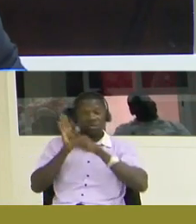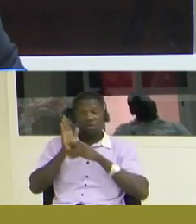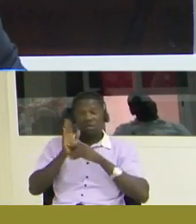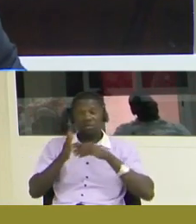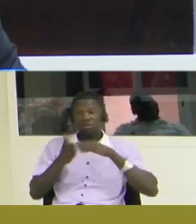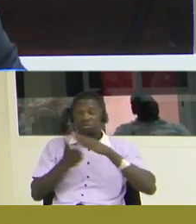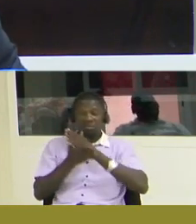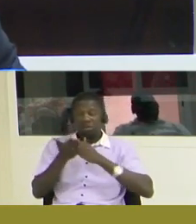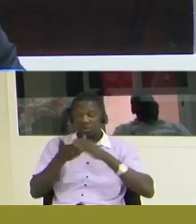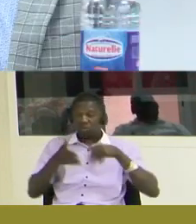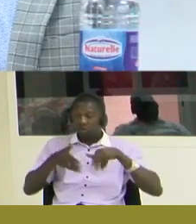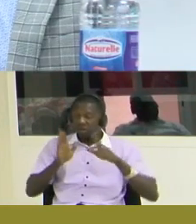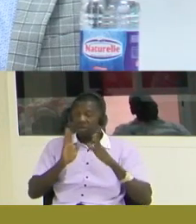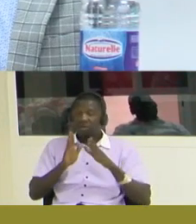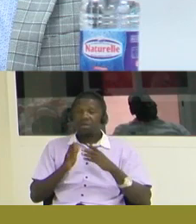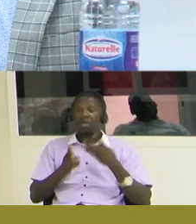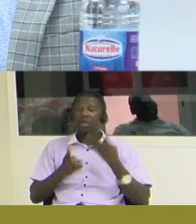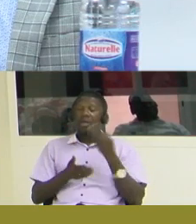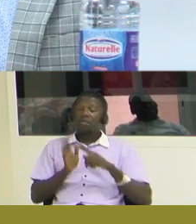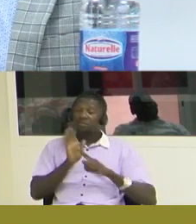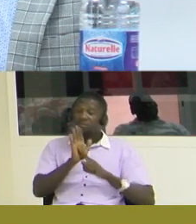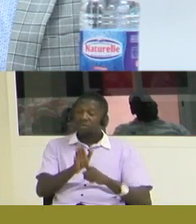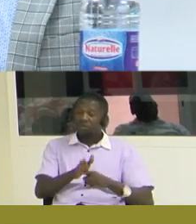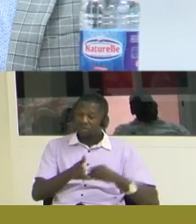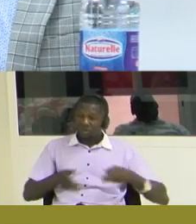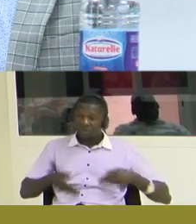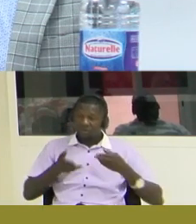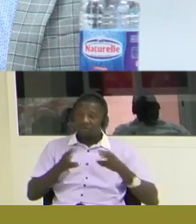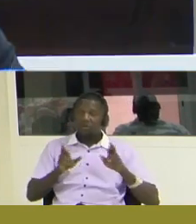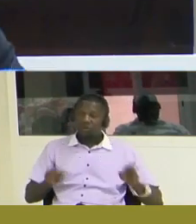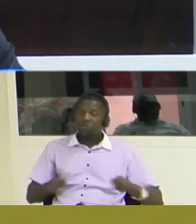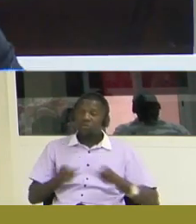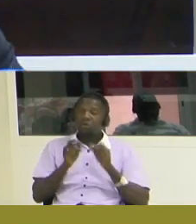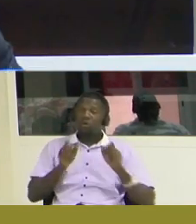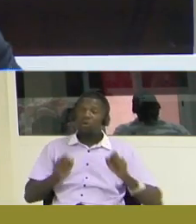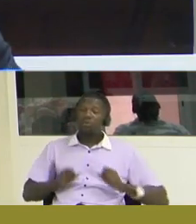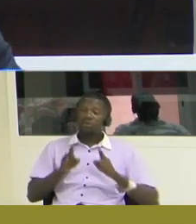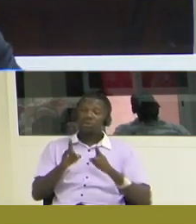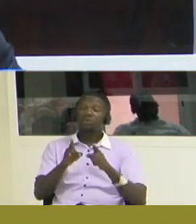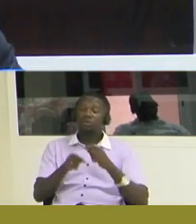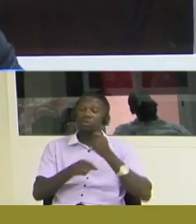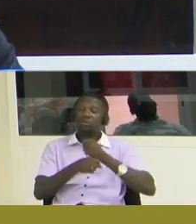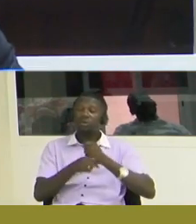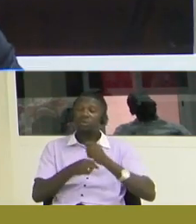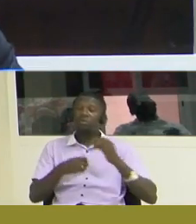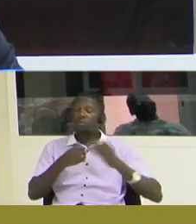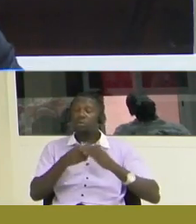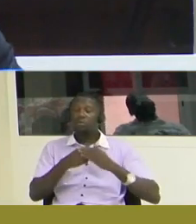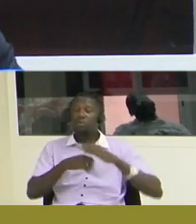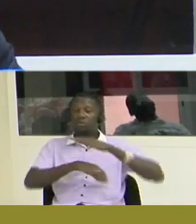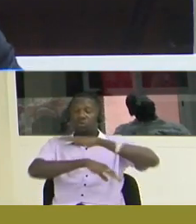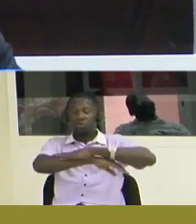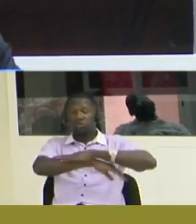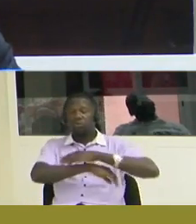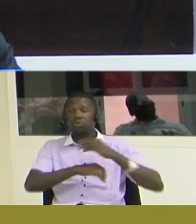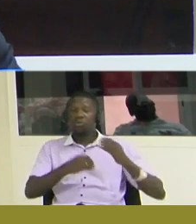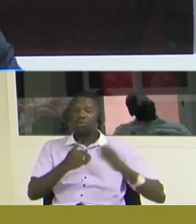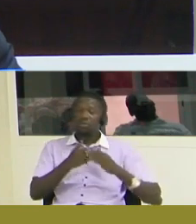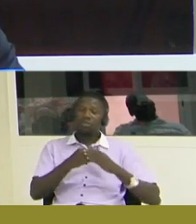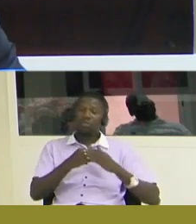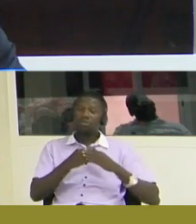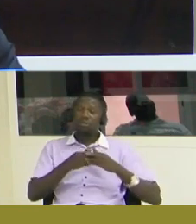we were given the opportunity to build more schools to build more hospitals to build more roads then through a